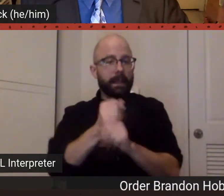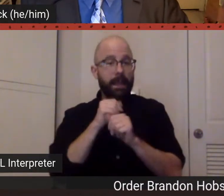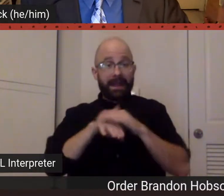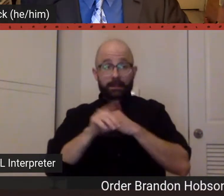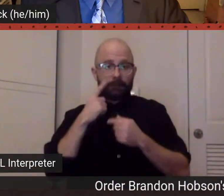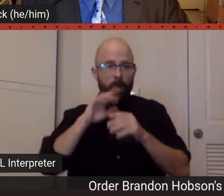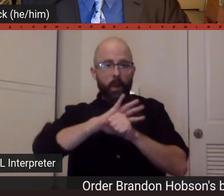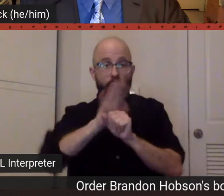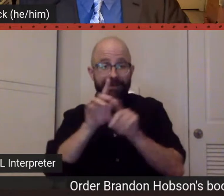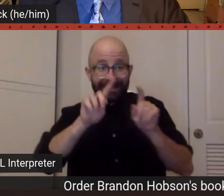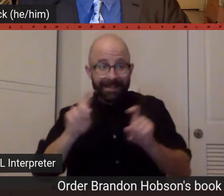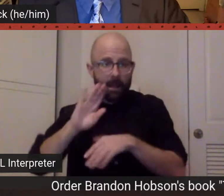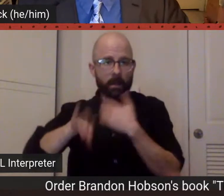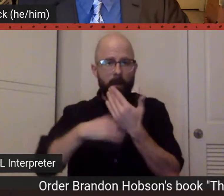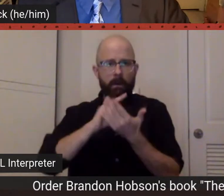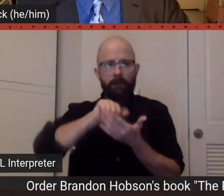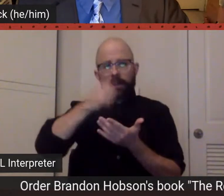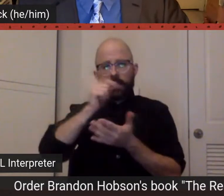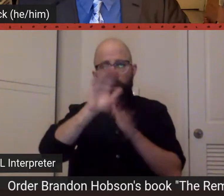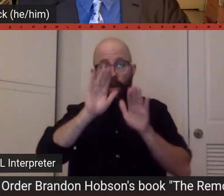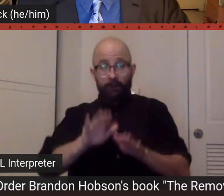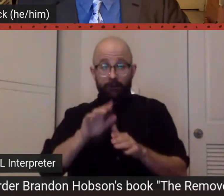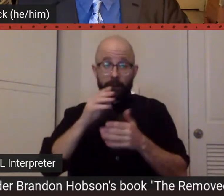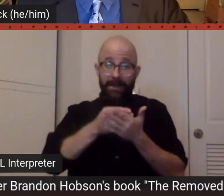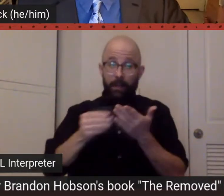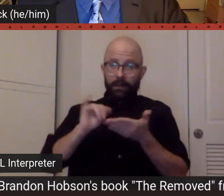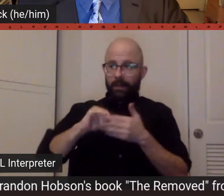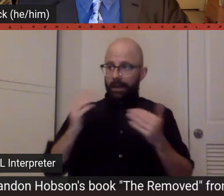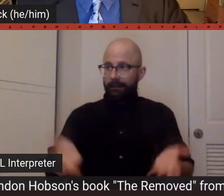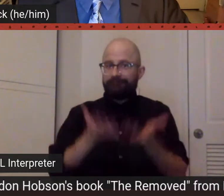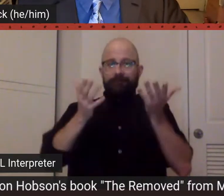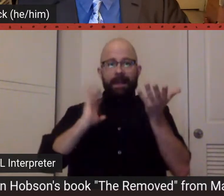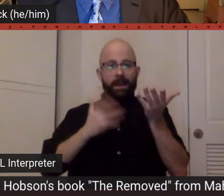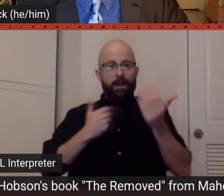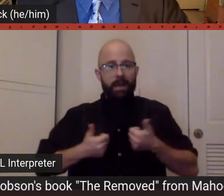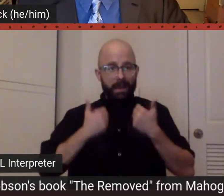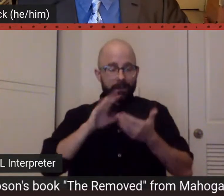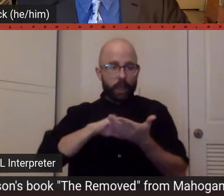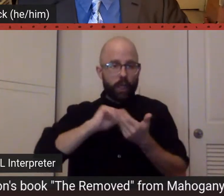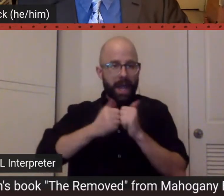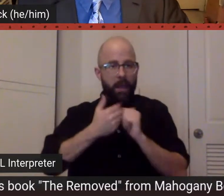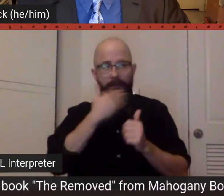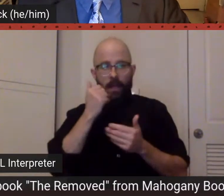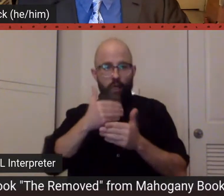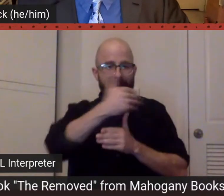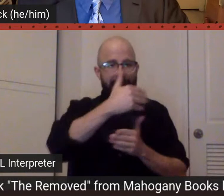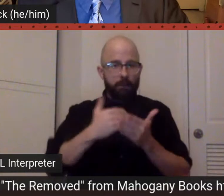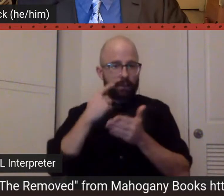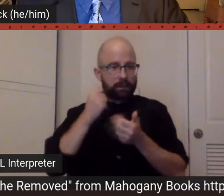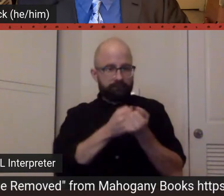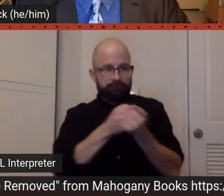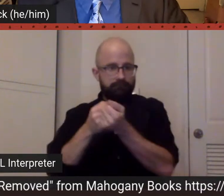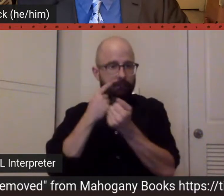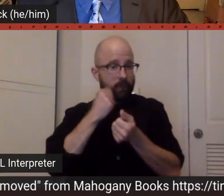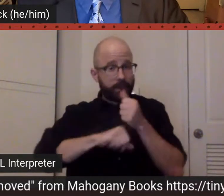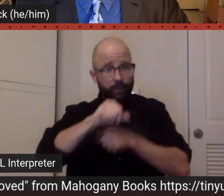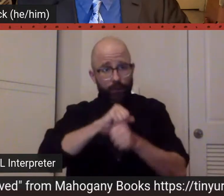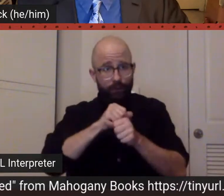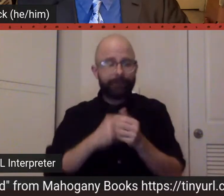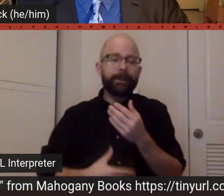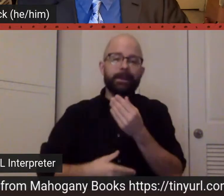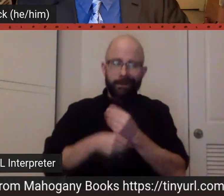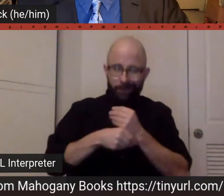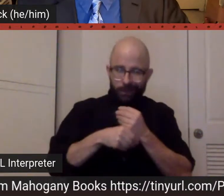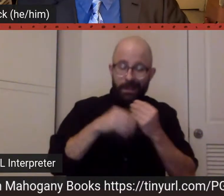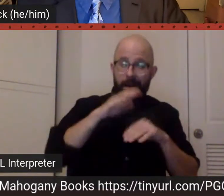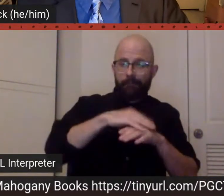as well as all of the wonderful materials that enrich our lives and help us learn how to be better neighbors for each other. Additionally,